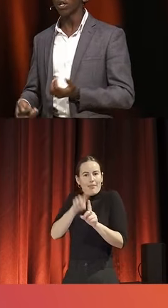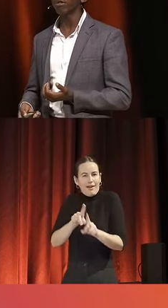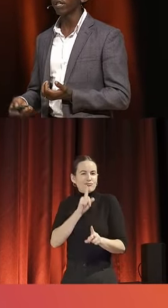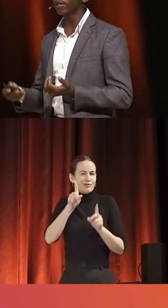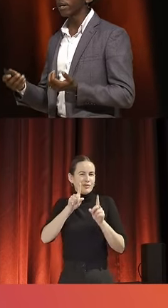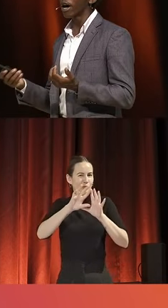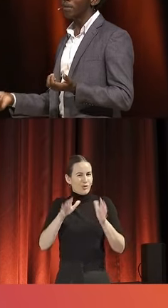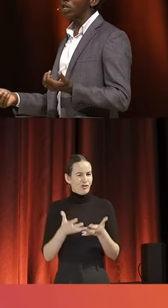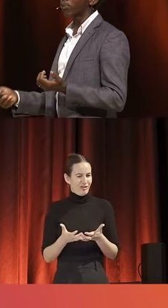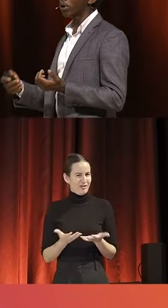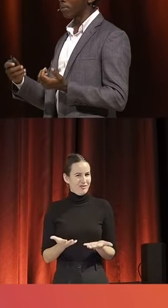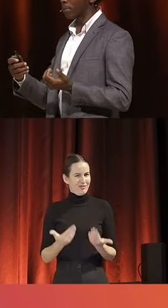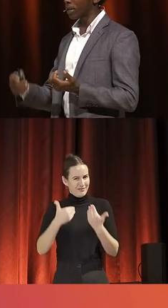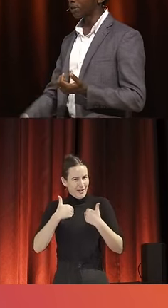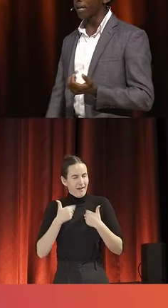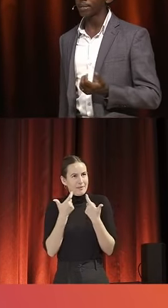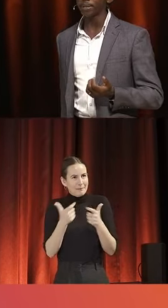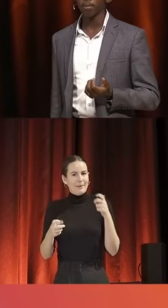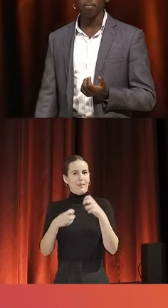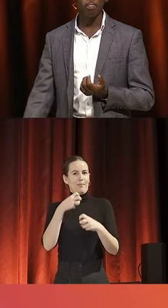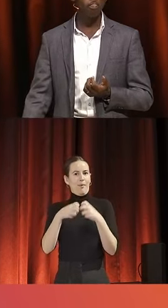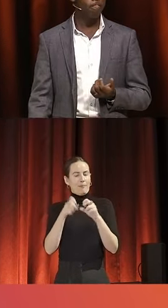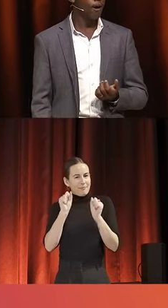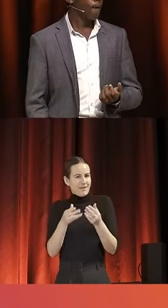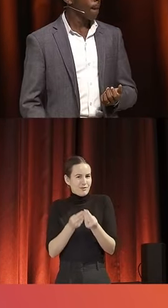it solving a major problem that is faced.